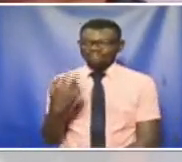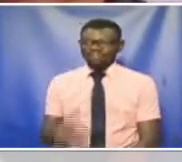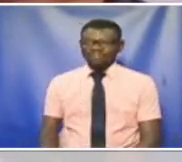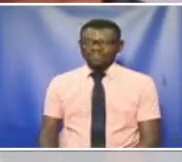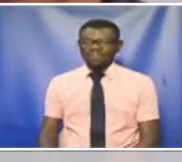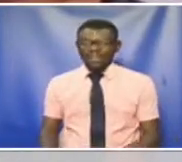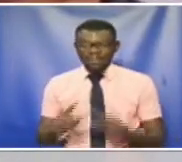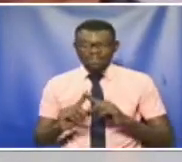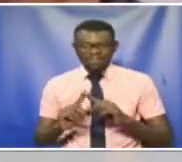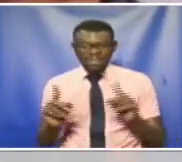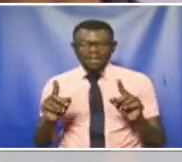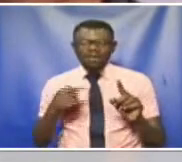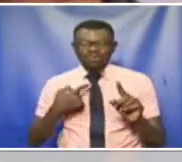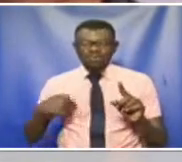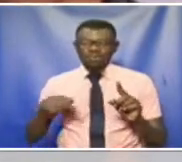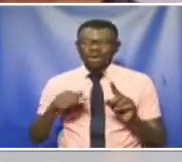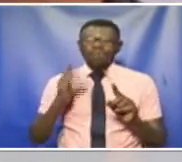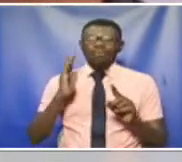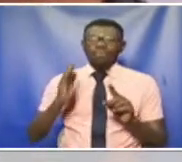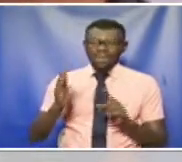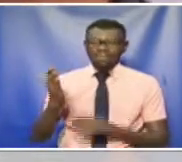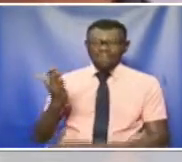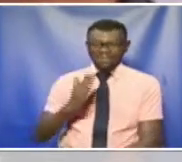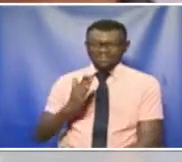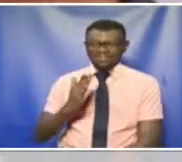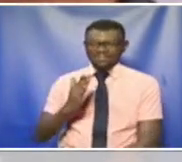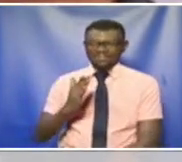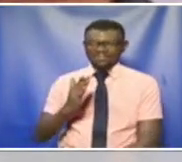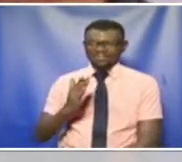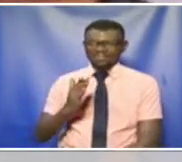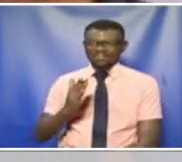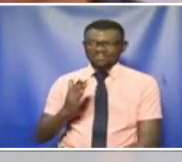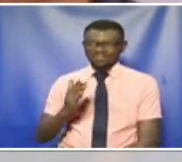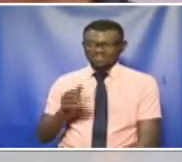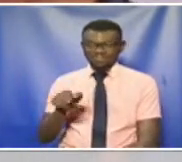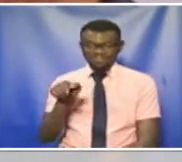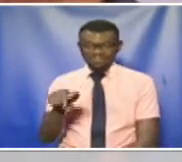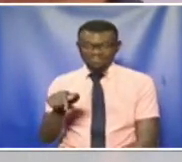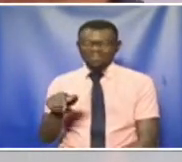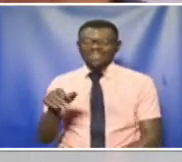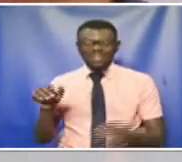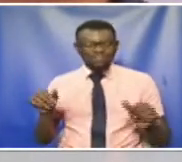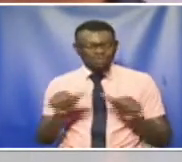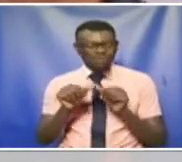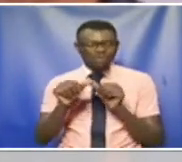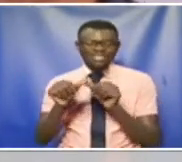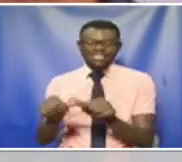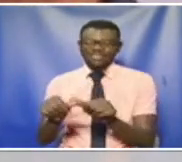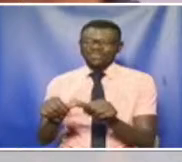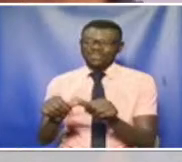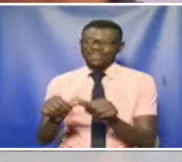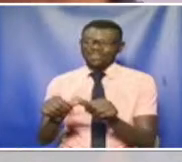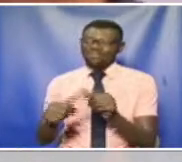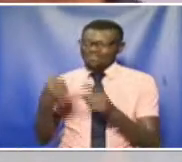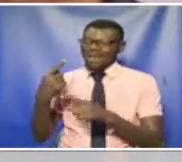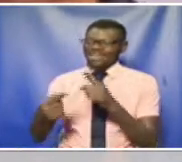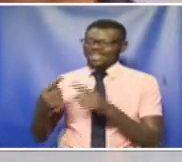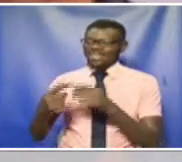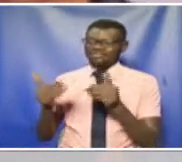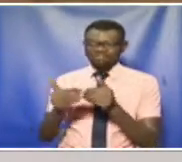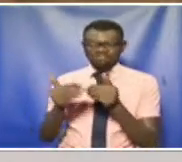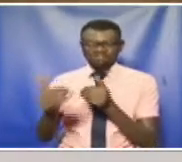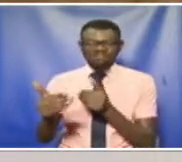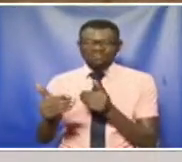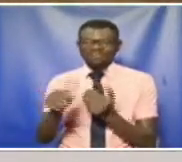we definitely are coming back. What do you think? Yeah, absolutely. This will stay on our bucket list for a couple of more years now, I would